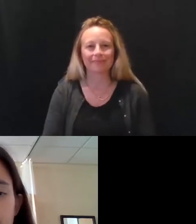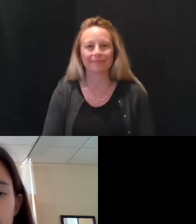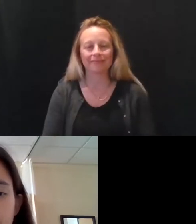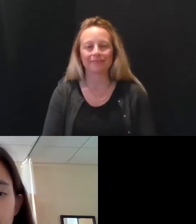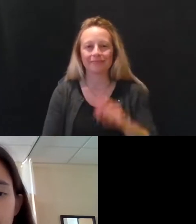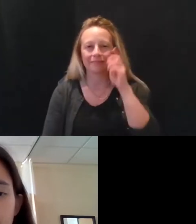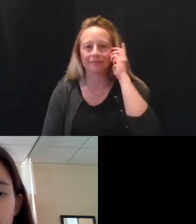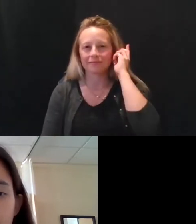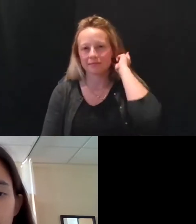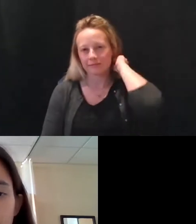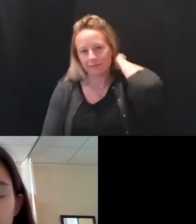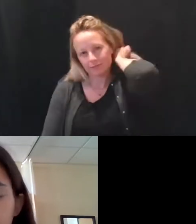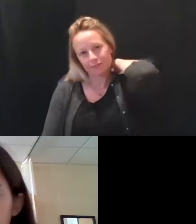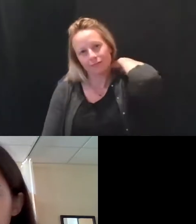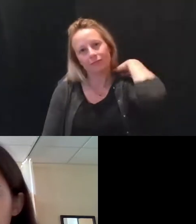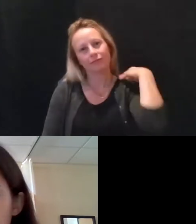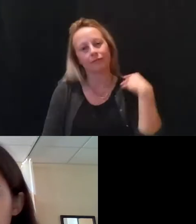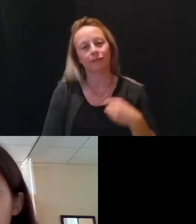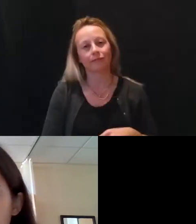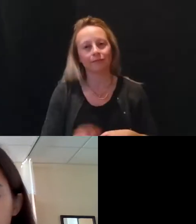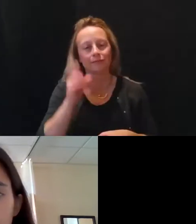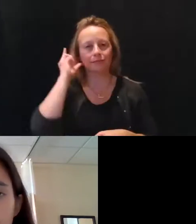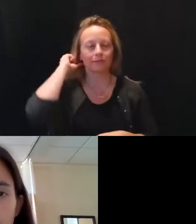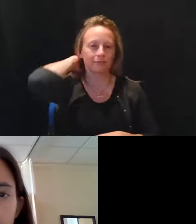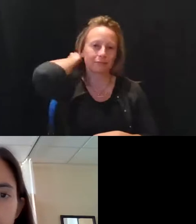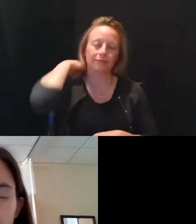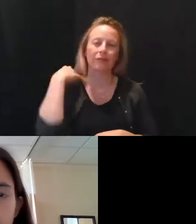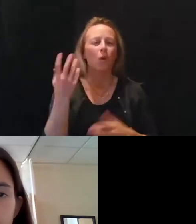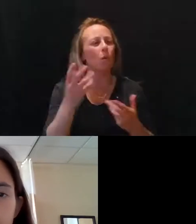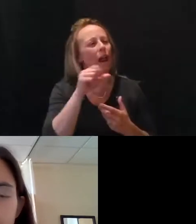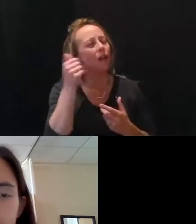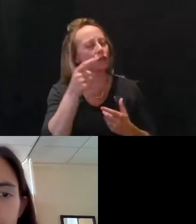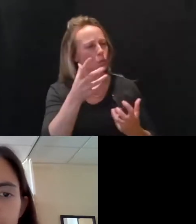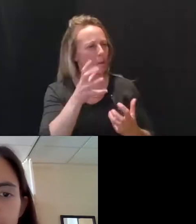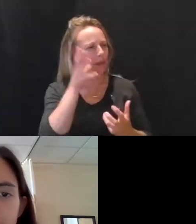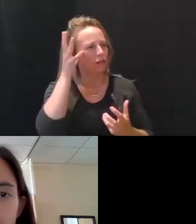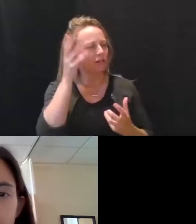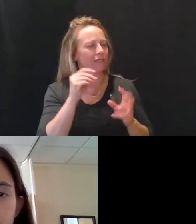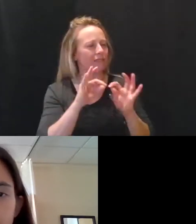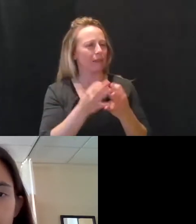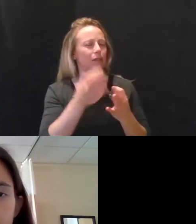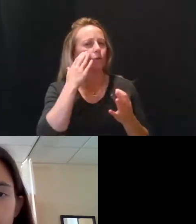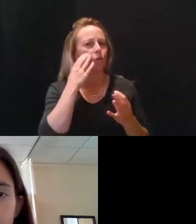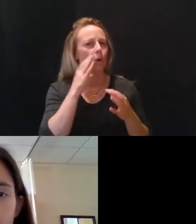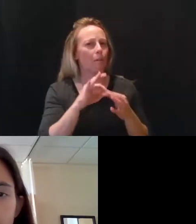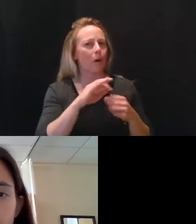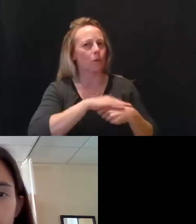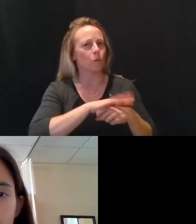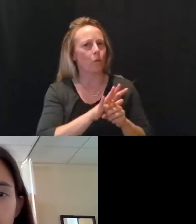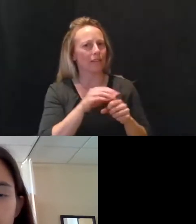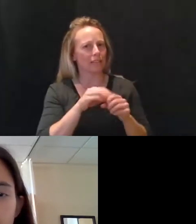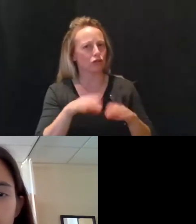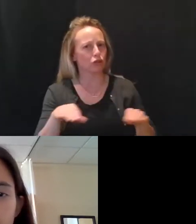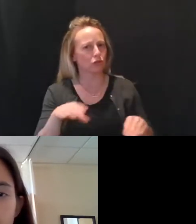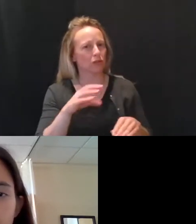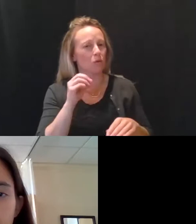Okay. What else would you like parents and families to know about COVID in children, or perhaps